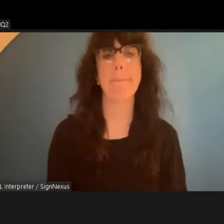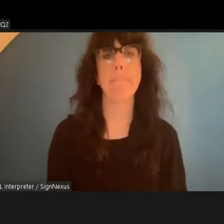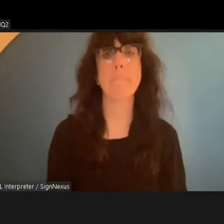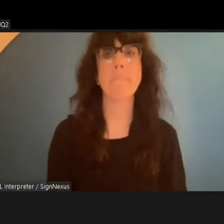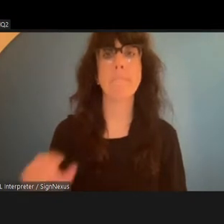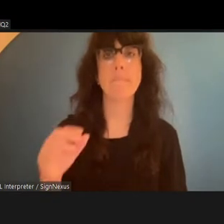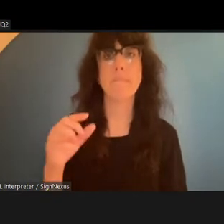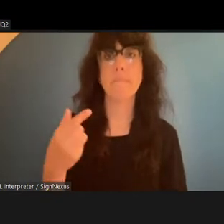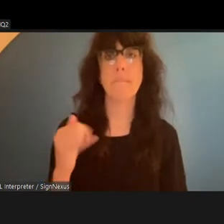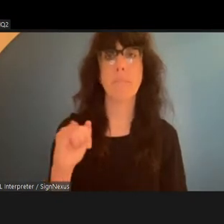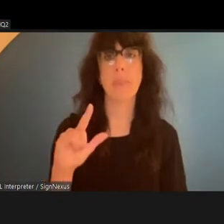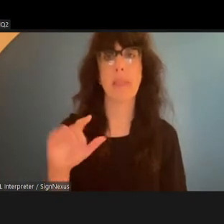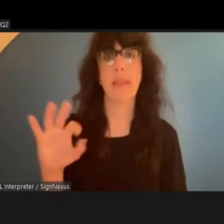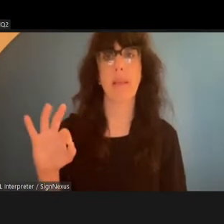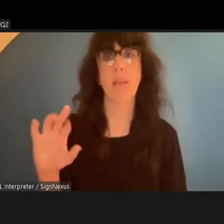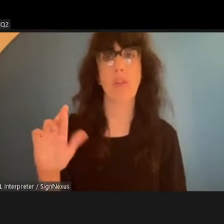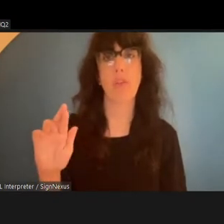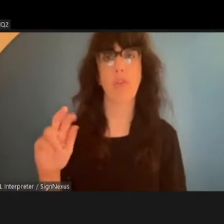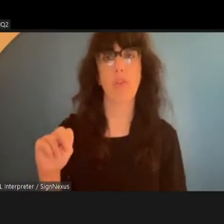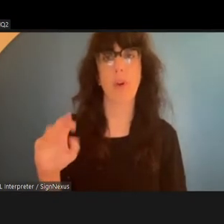gil franco